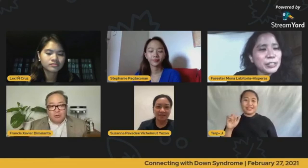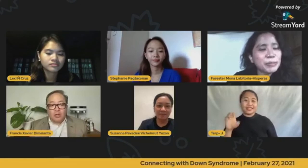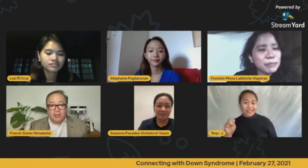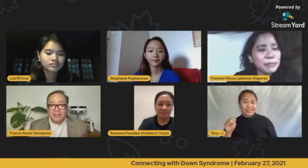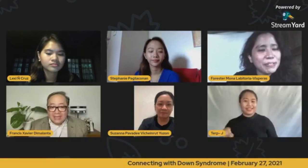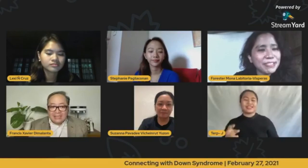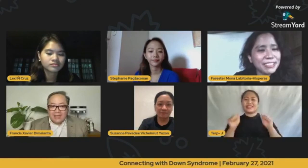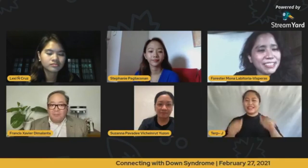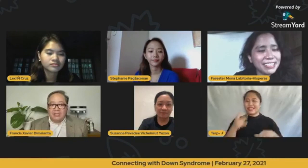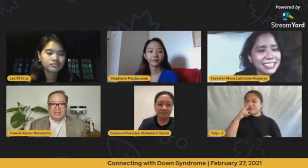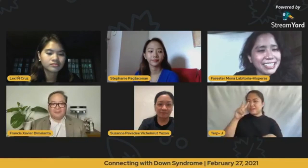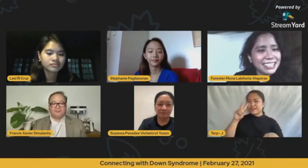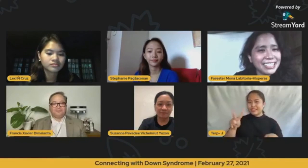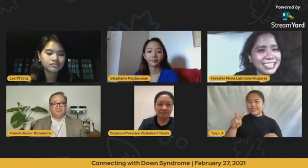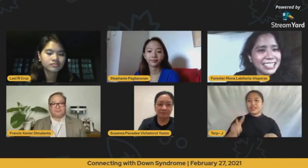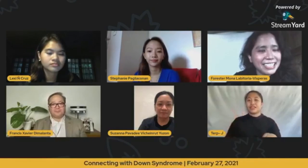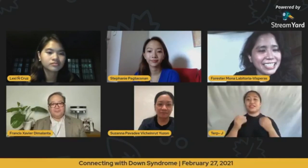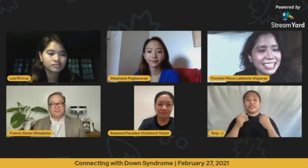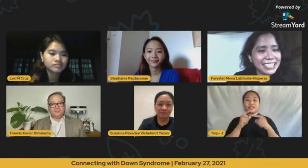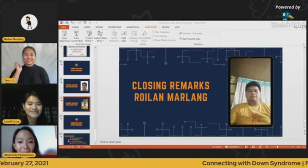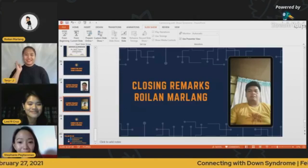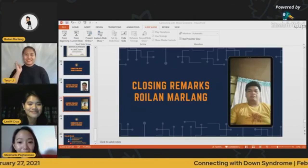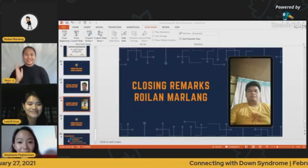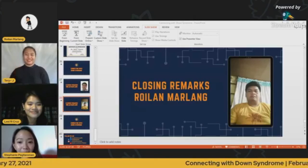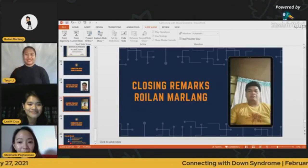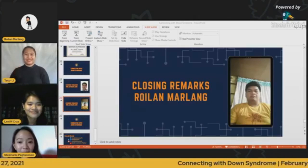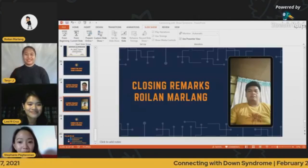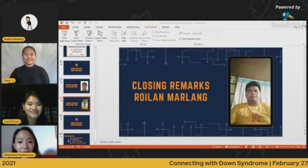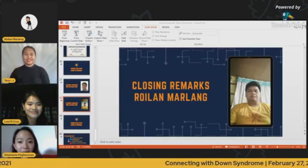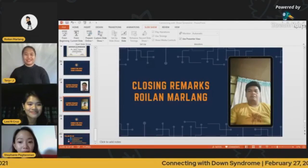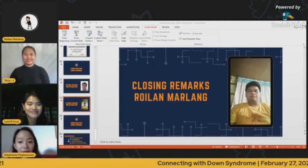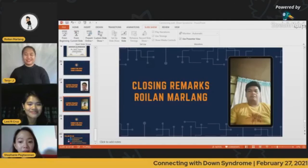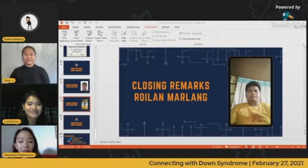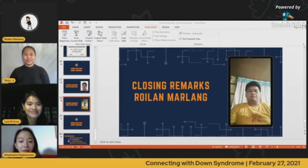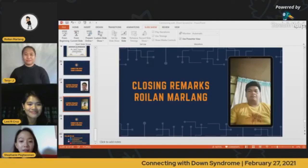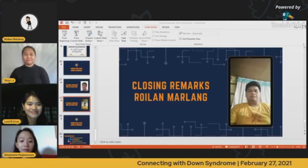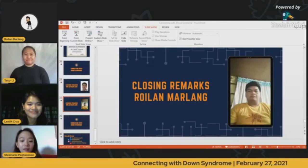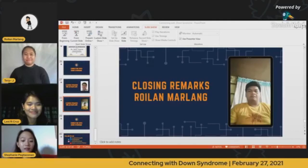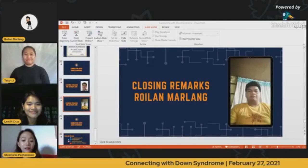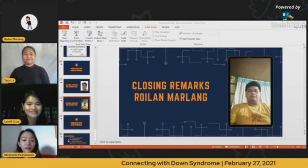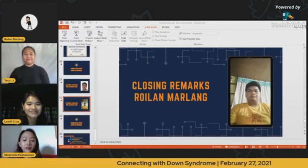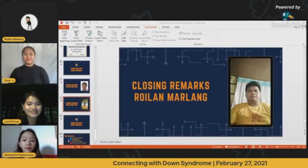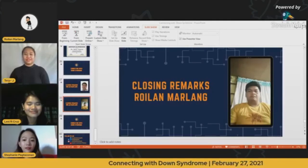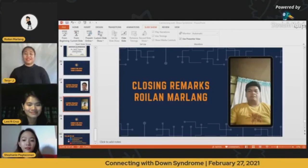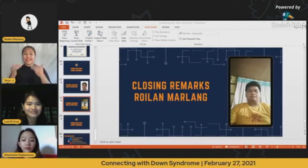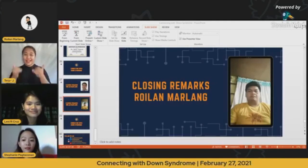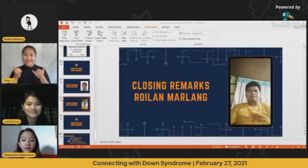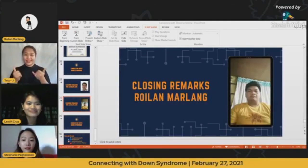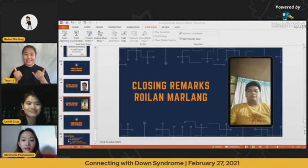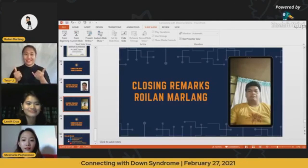the disability. Sila yan. Today, sa Hatin Inclusion,